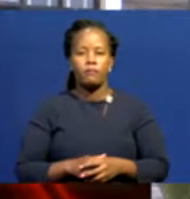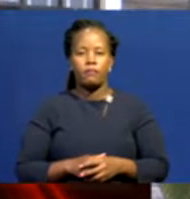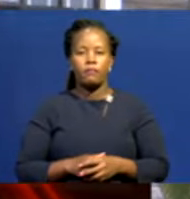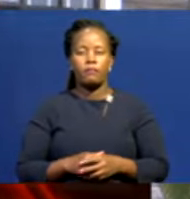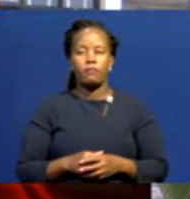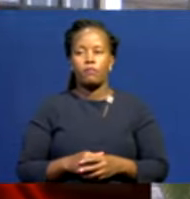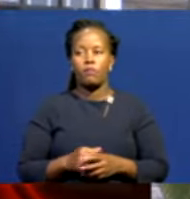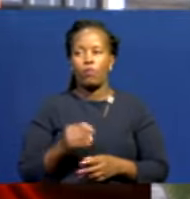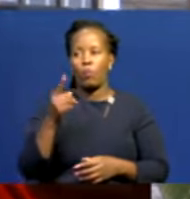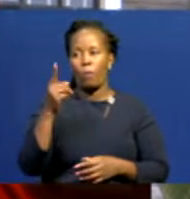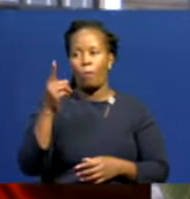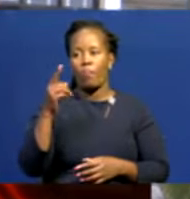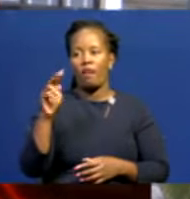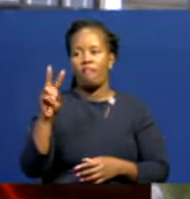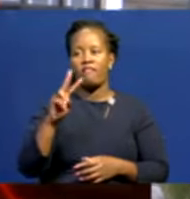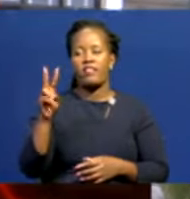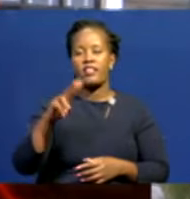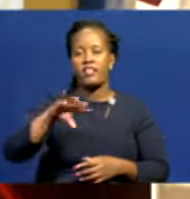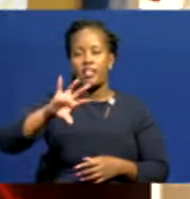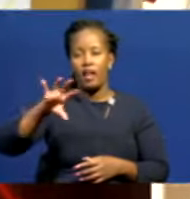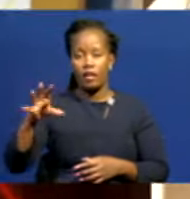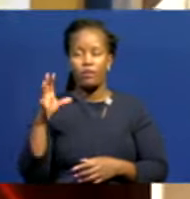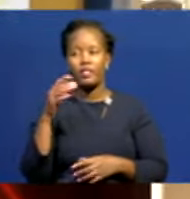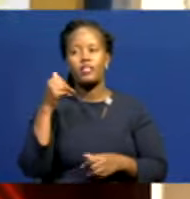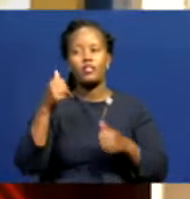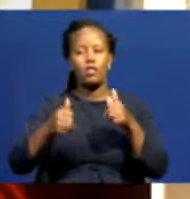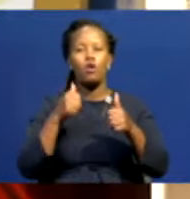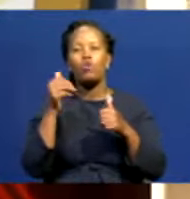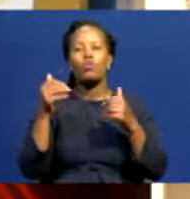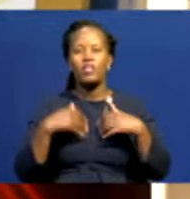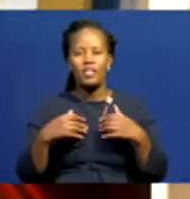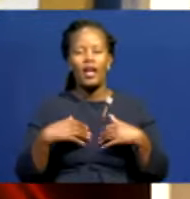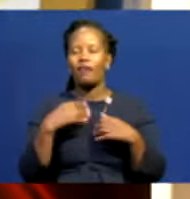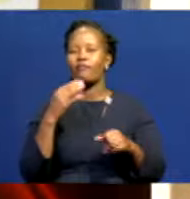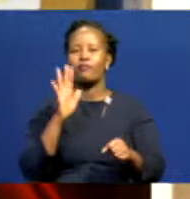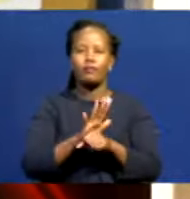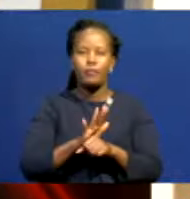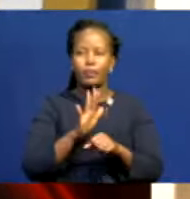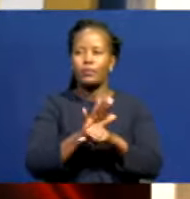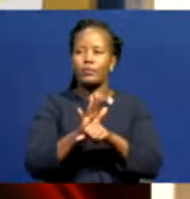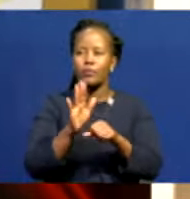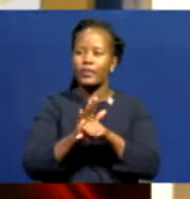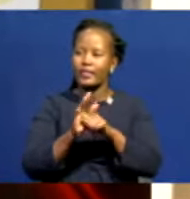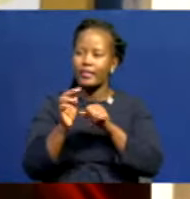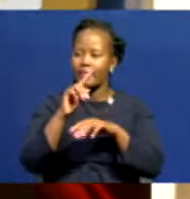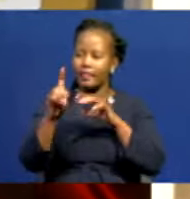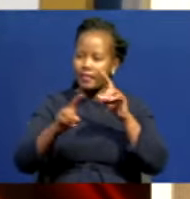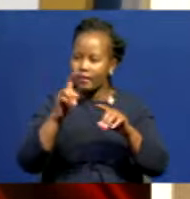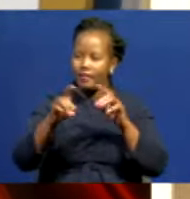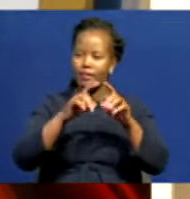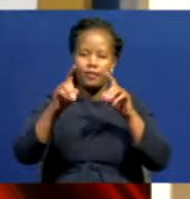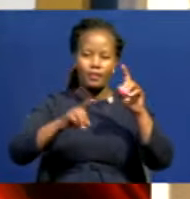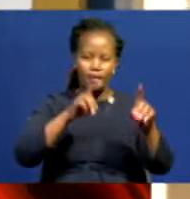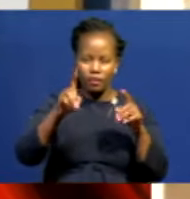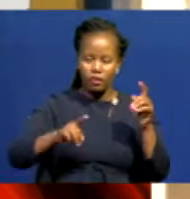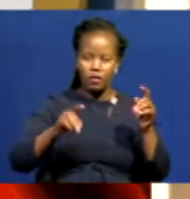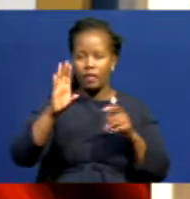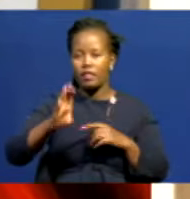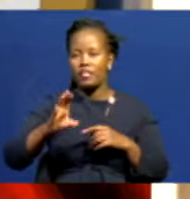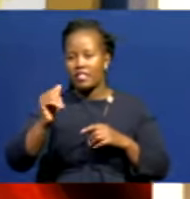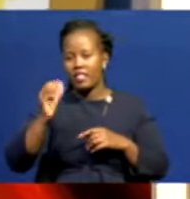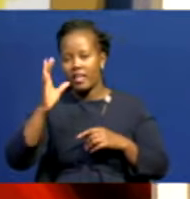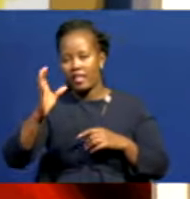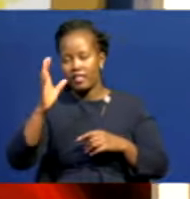Vihiga County is among the devolved unit that has had numerous run-ins with the Ethics and Anti-Corruption Commission over